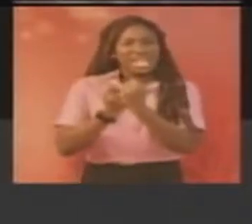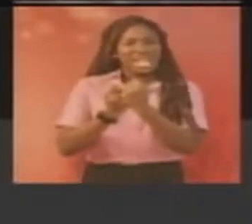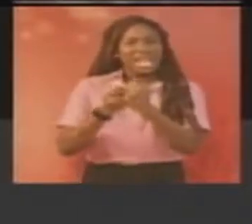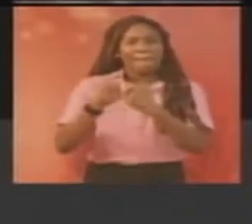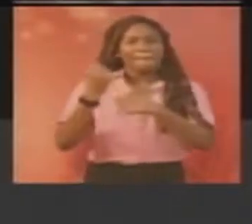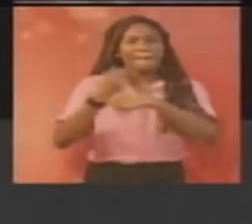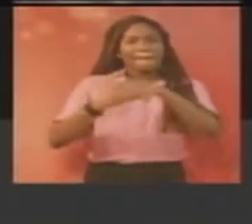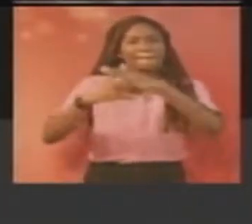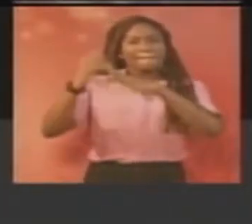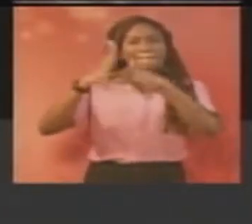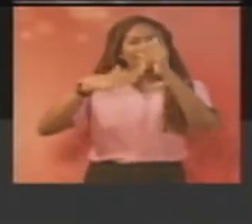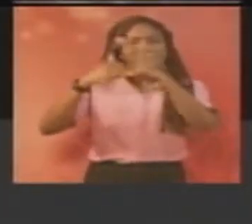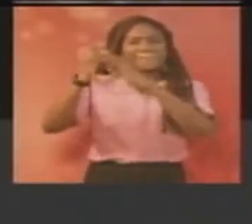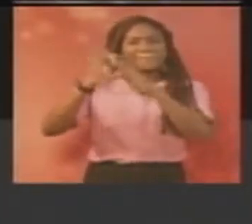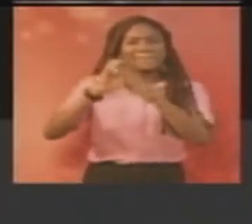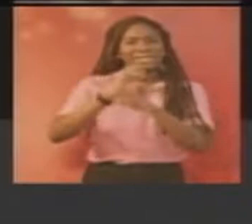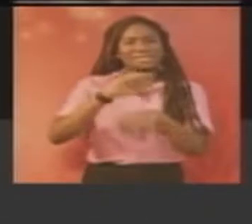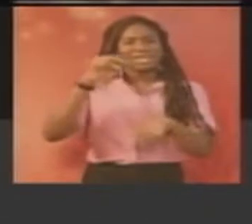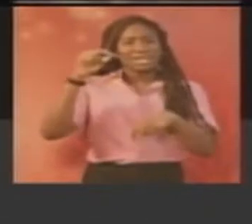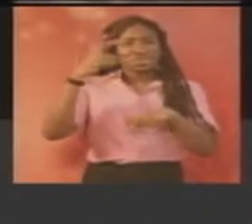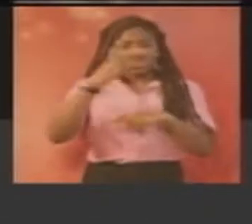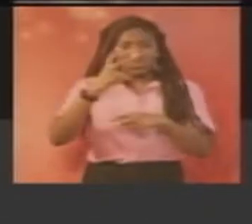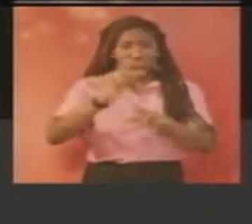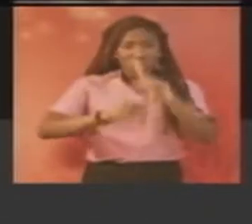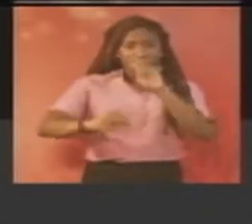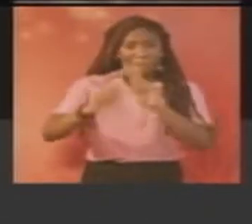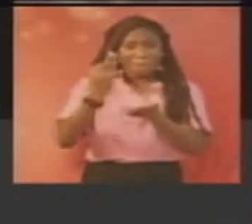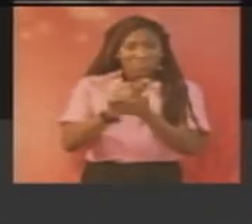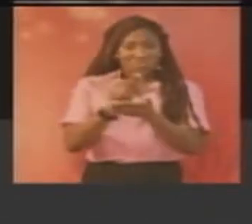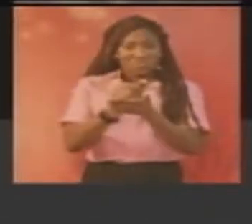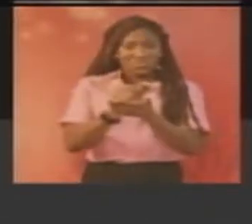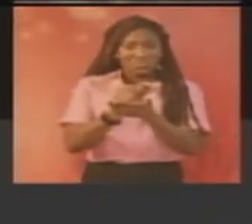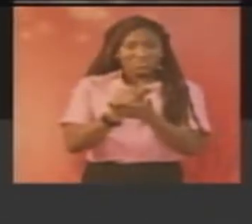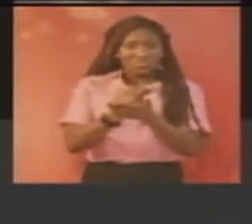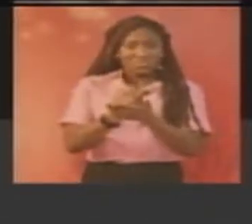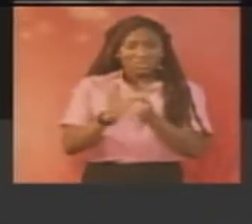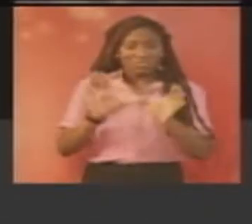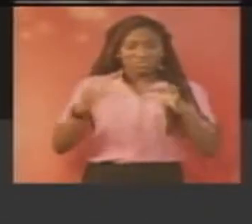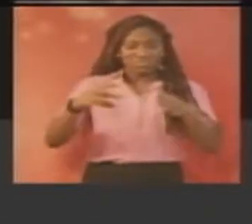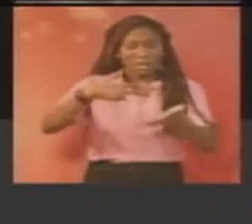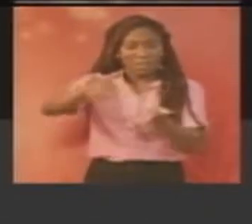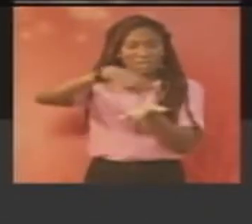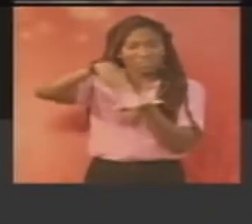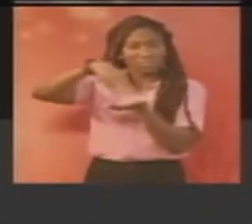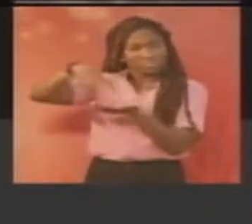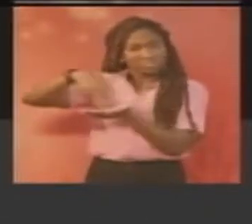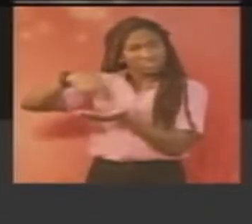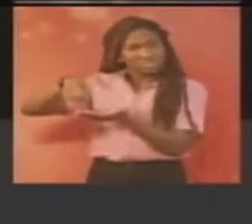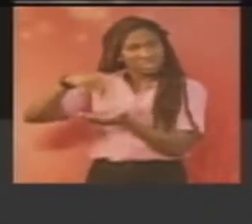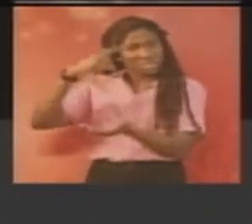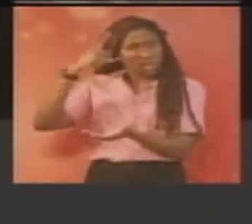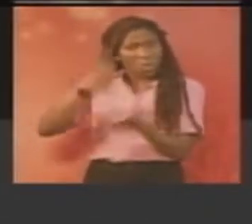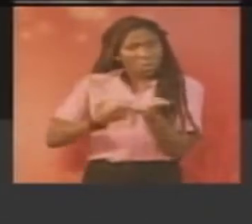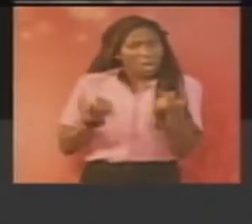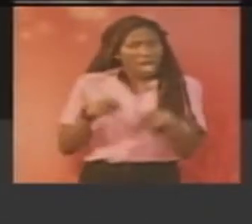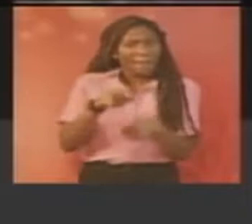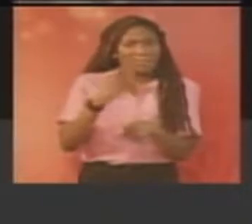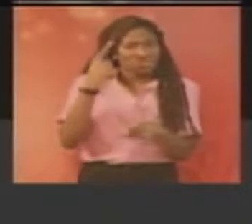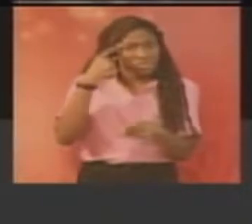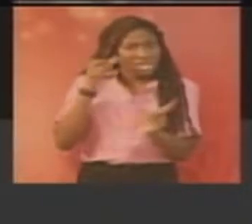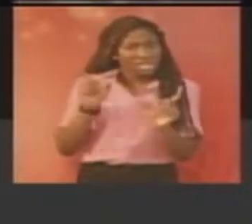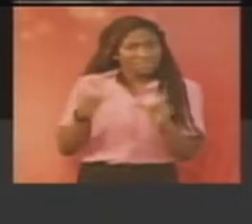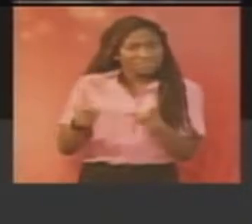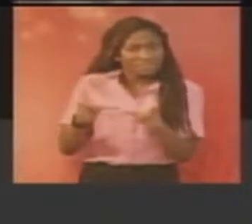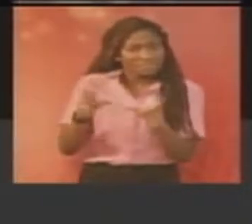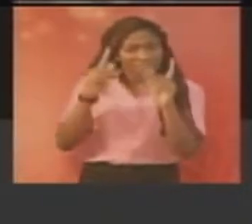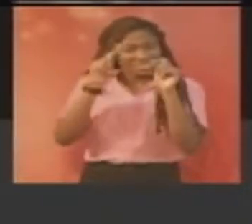if the COVID regulations were ignored. Have those people been quarantined, tested, primary contacts assessed,